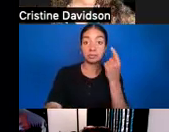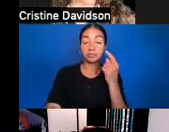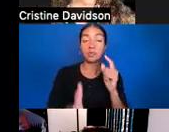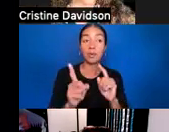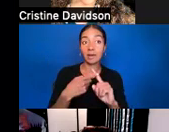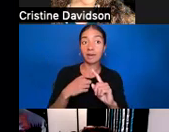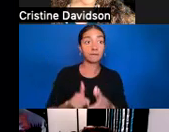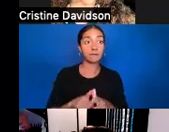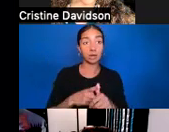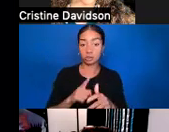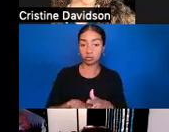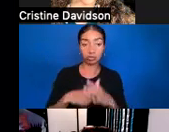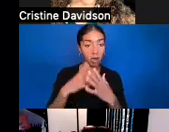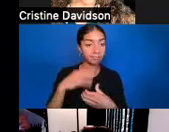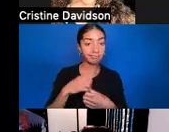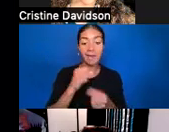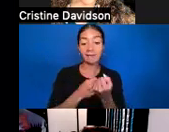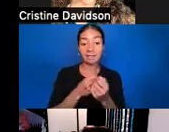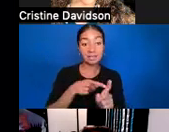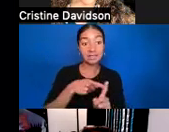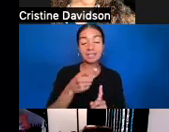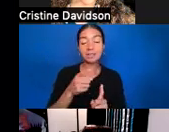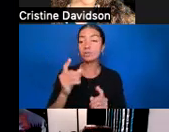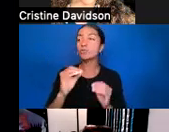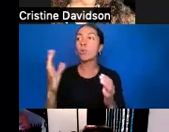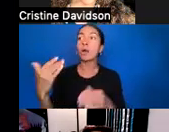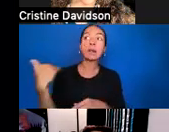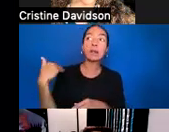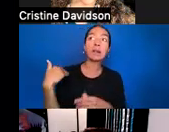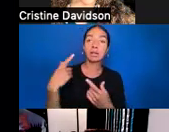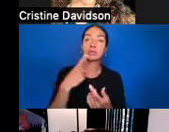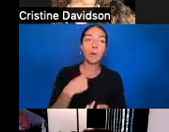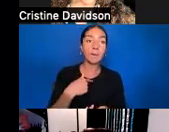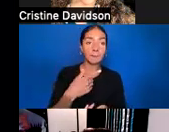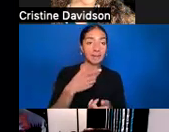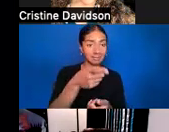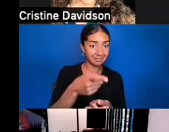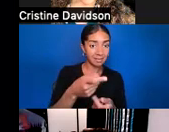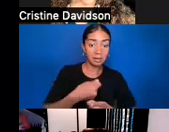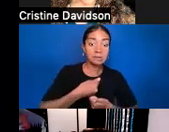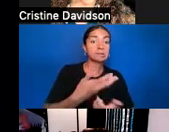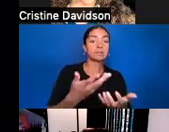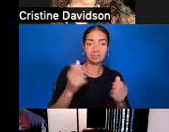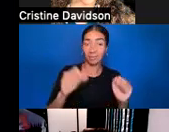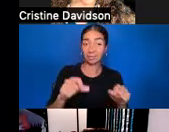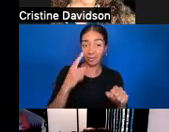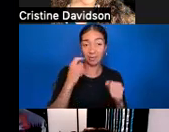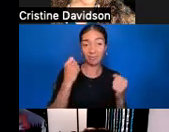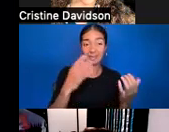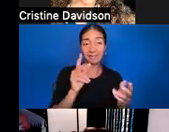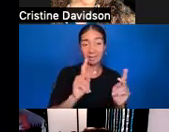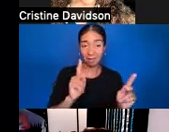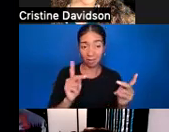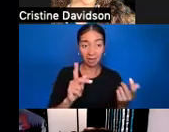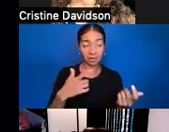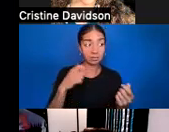about this was the potential ending for some folks, is that they would be overwhelmed.